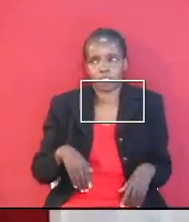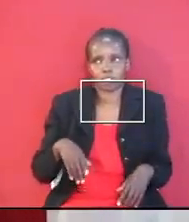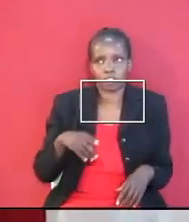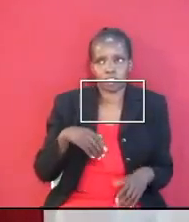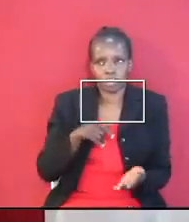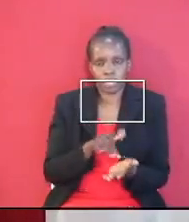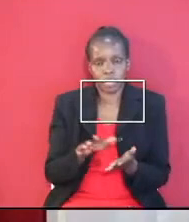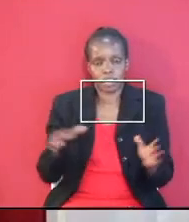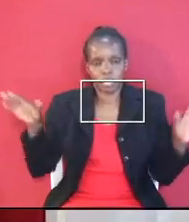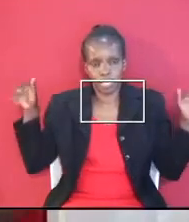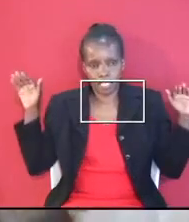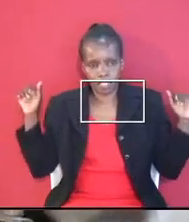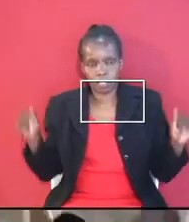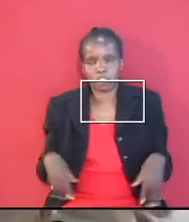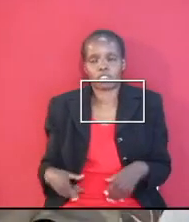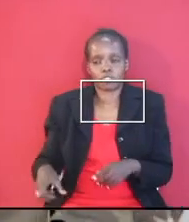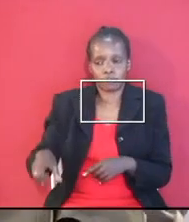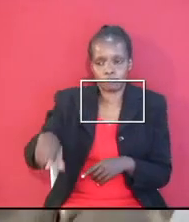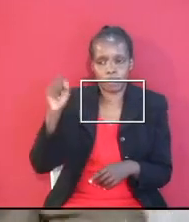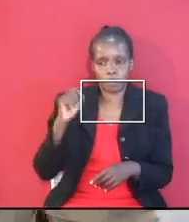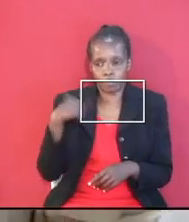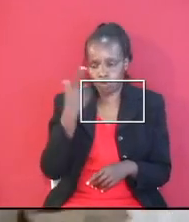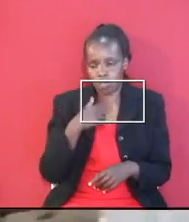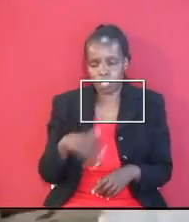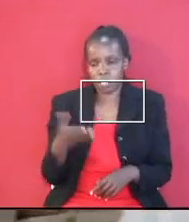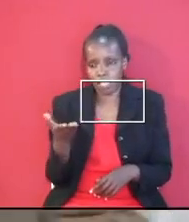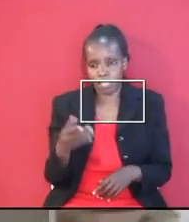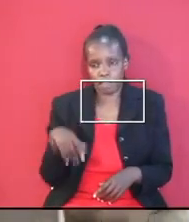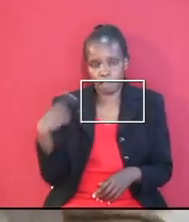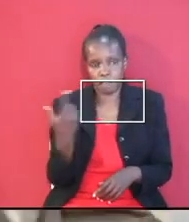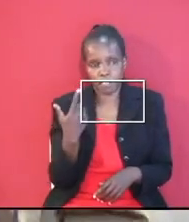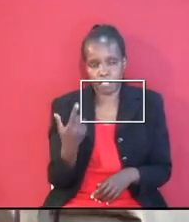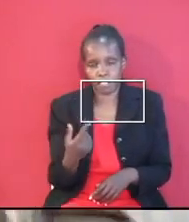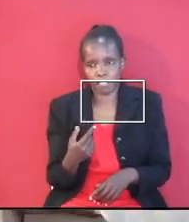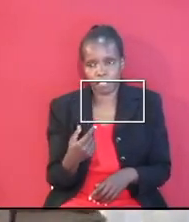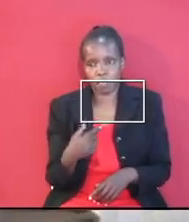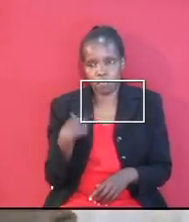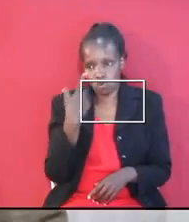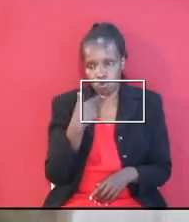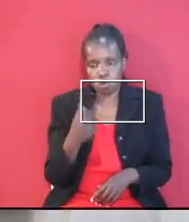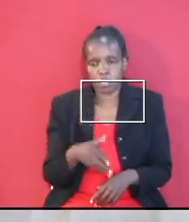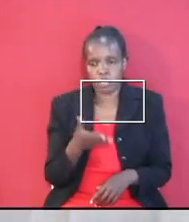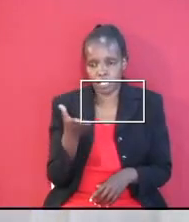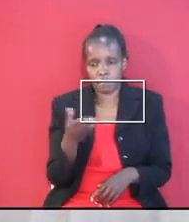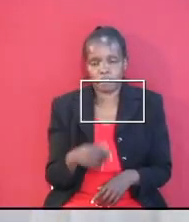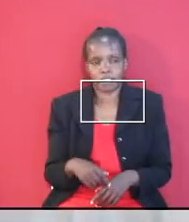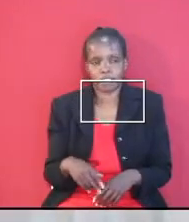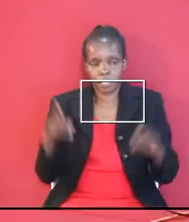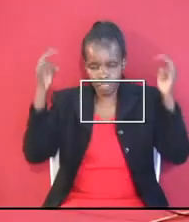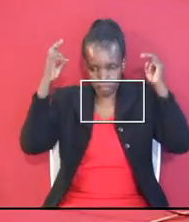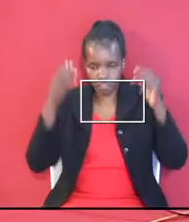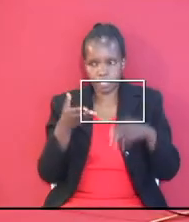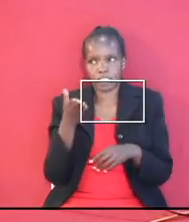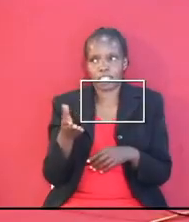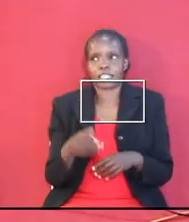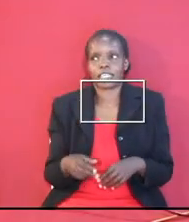and get Moses to heaven, who was there first? Who was there first? The devil. So the